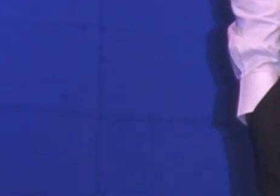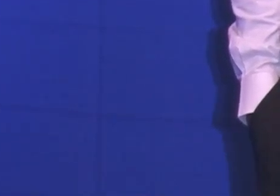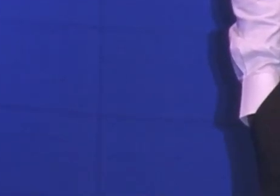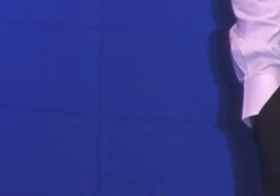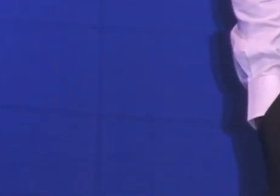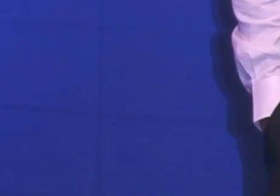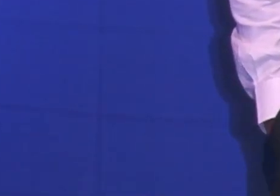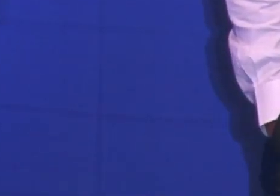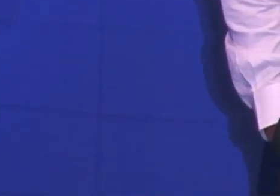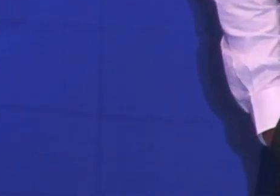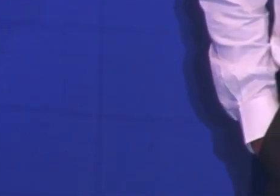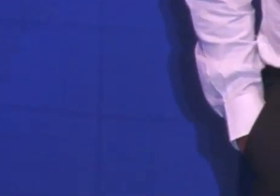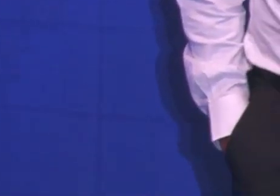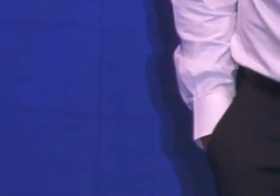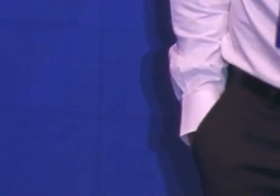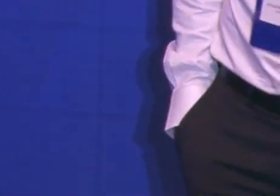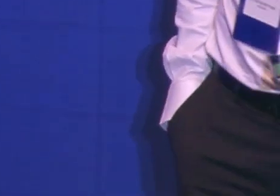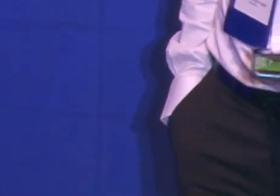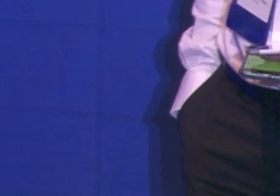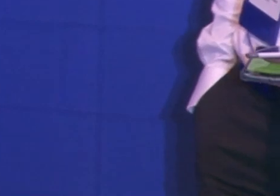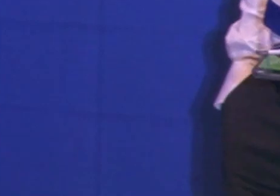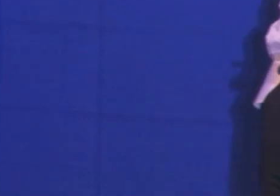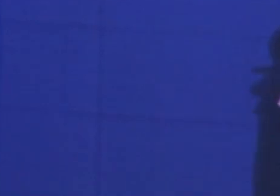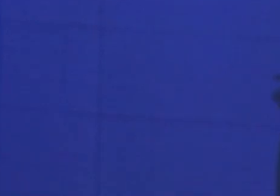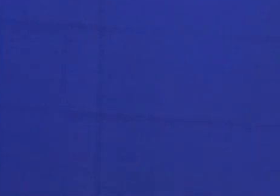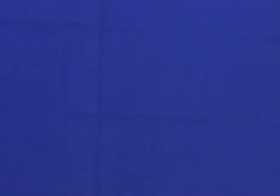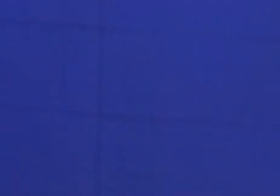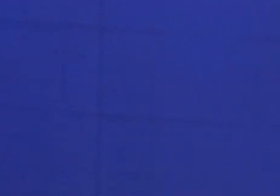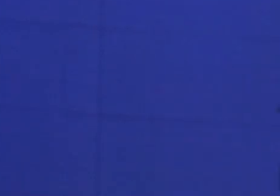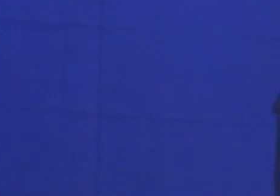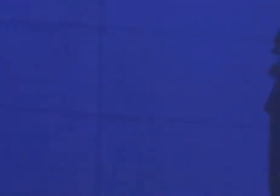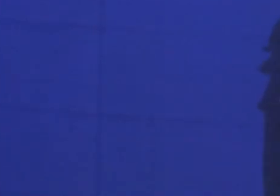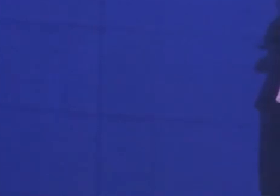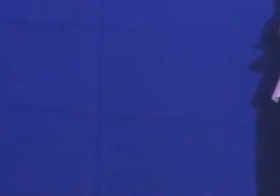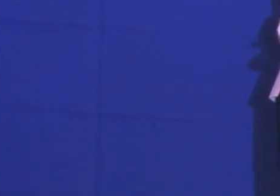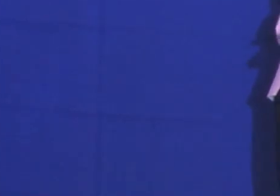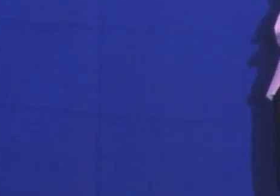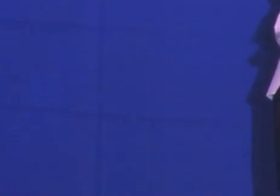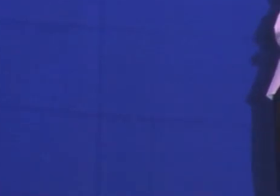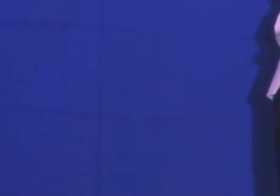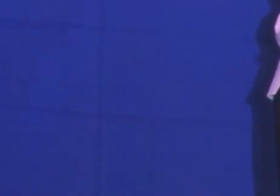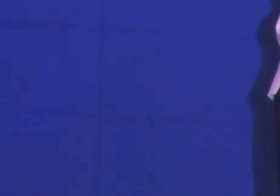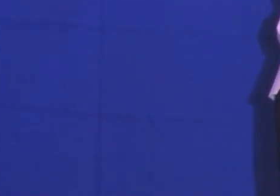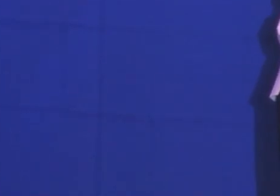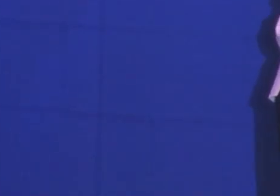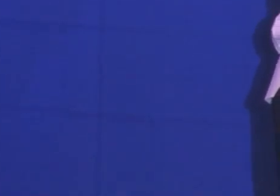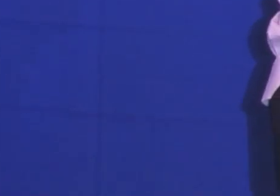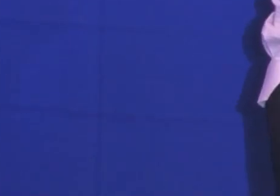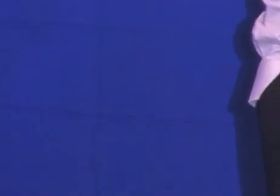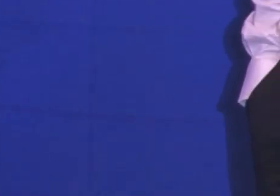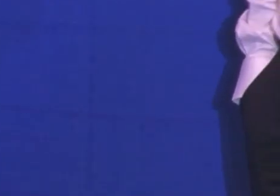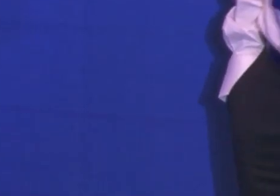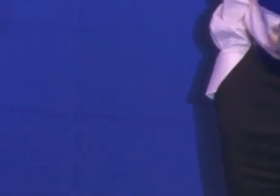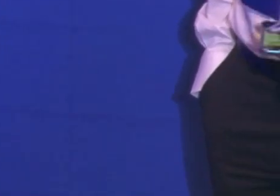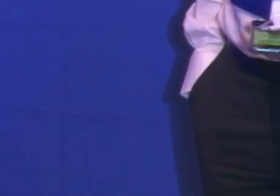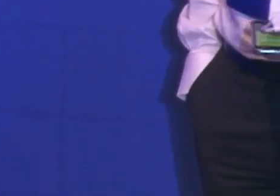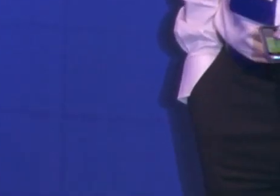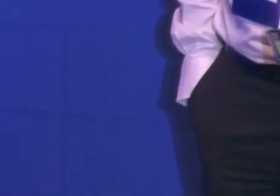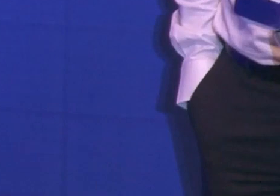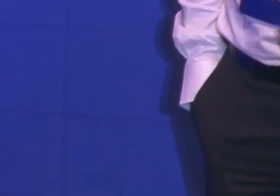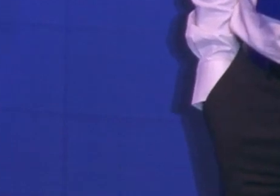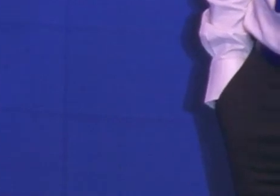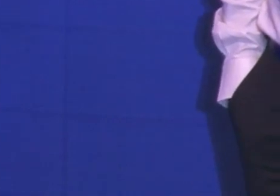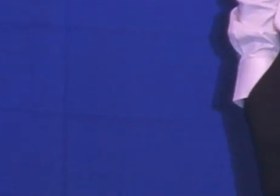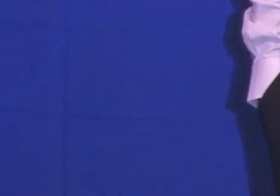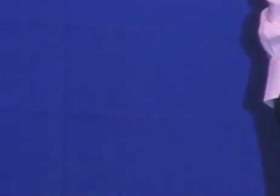and it's interesting for the corporation, and projects that involve startups and has all this